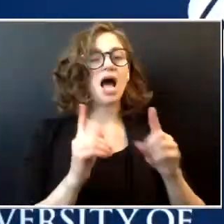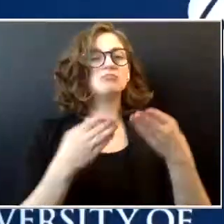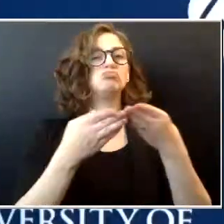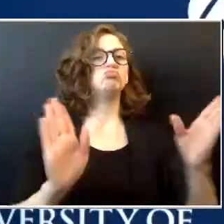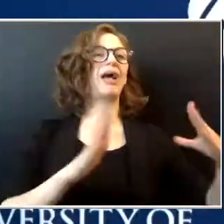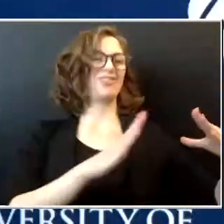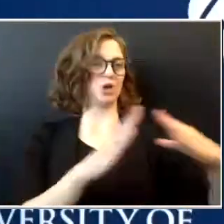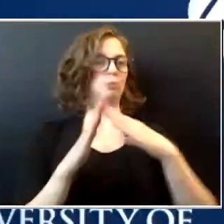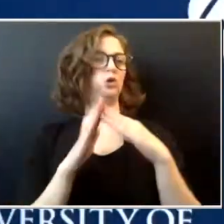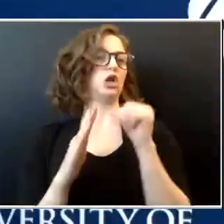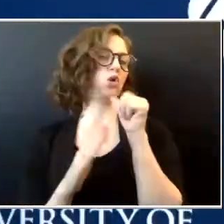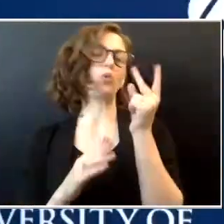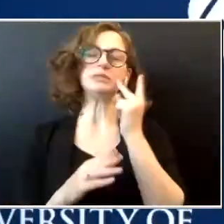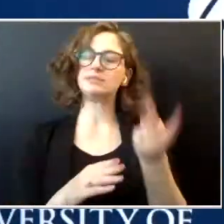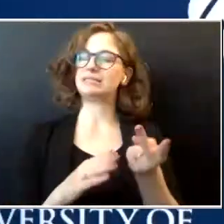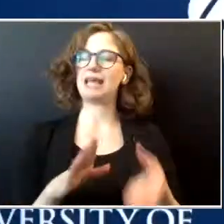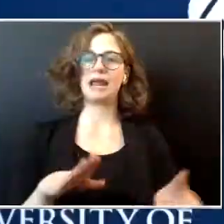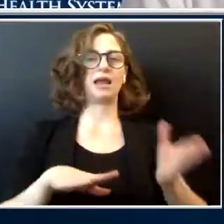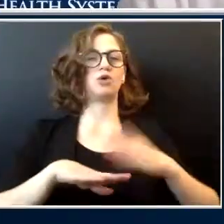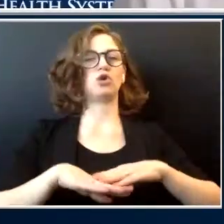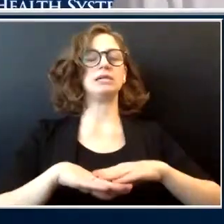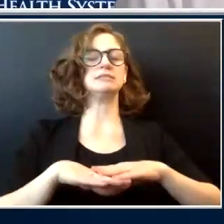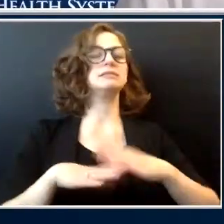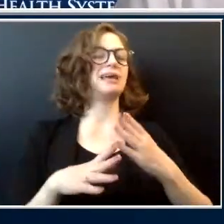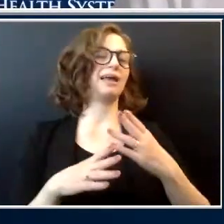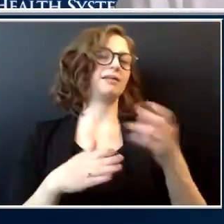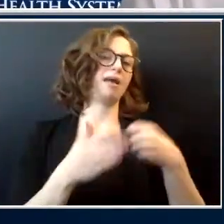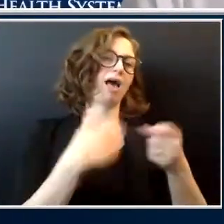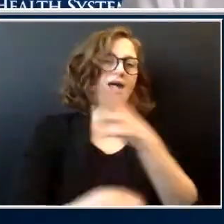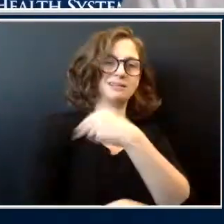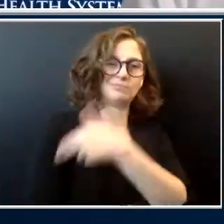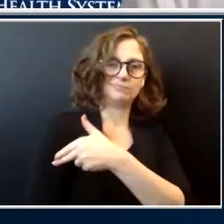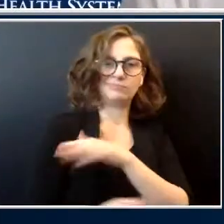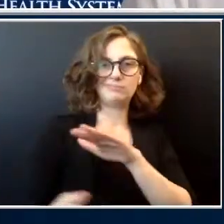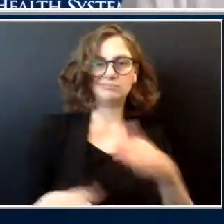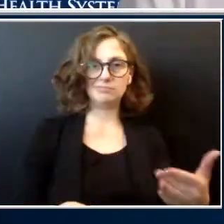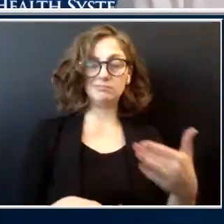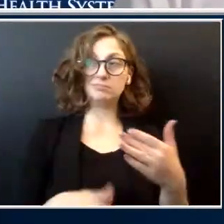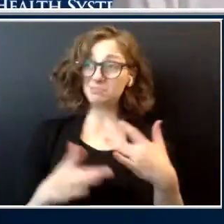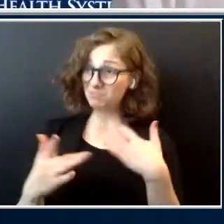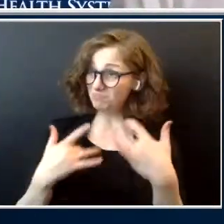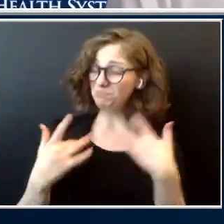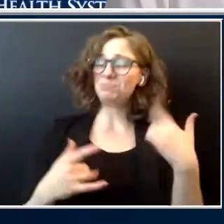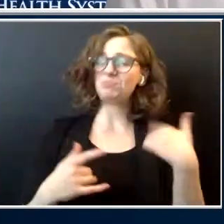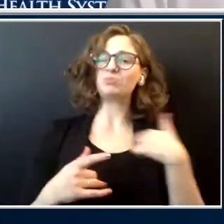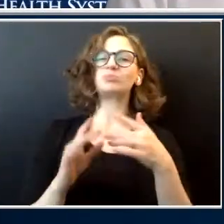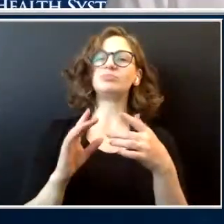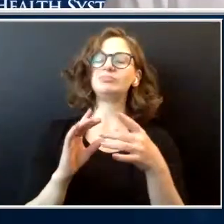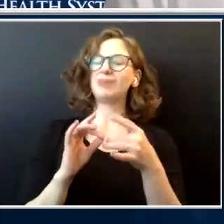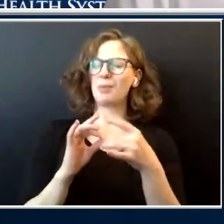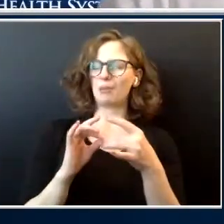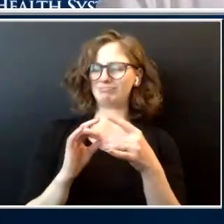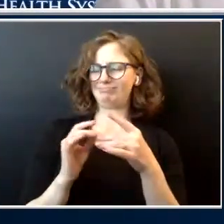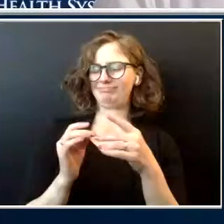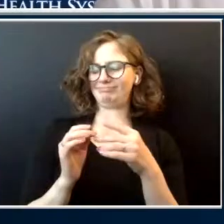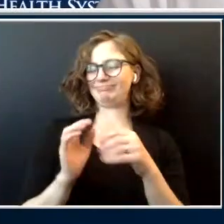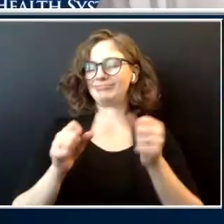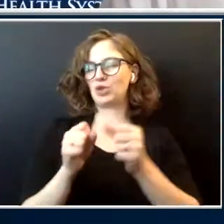death with these things. So yeah, it's pretty exciting. Now, we talk about COVID vaccination for just a moment. There's an important new study that's